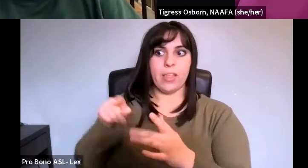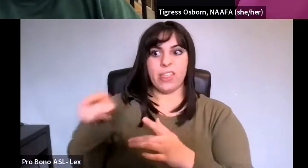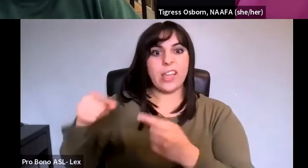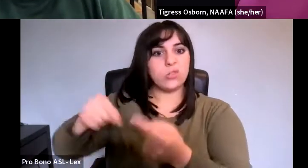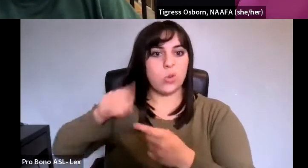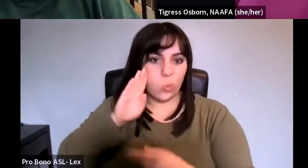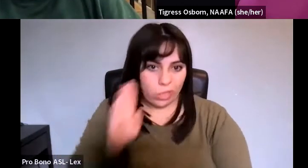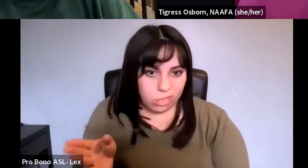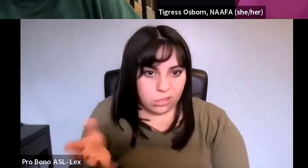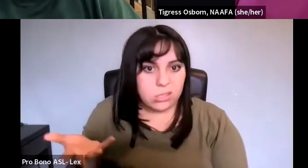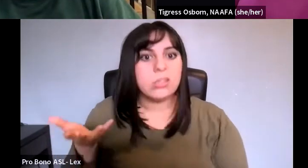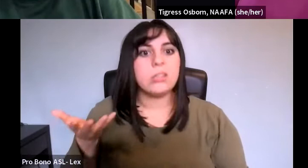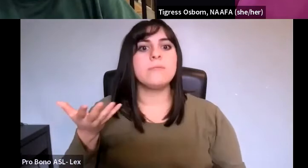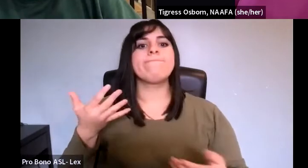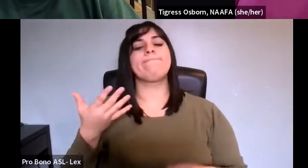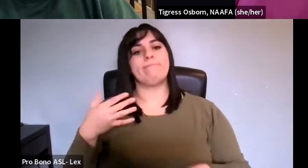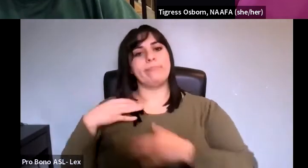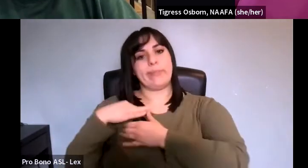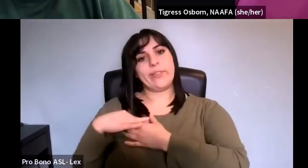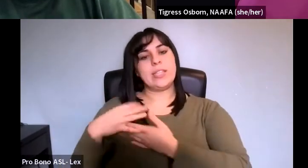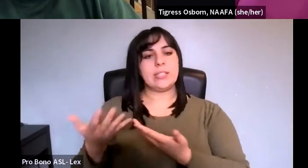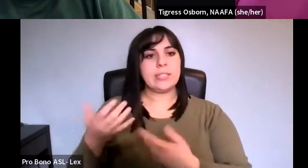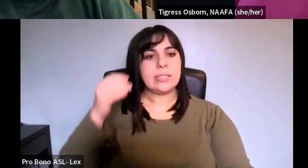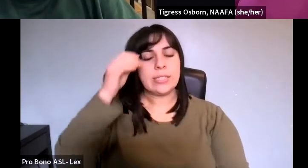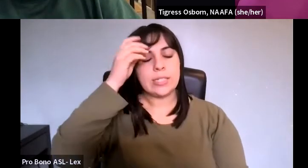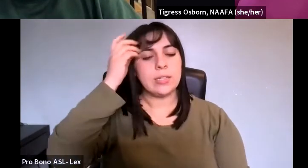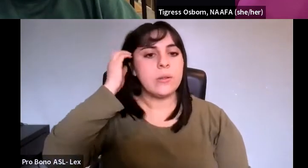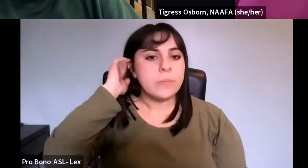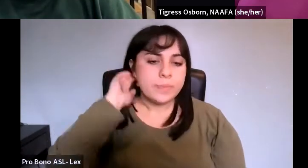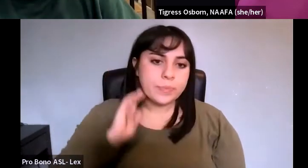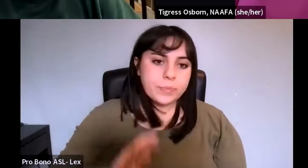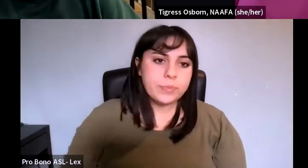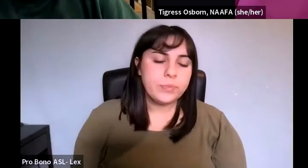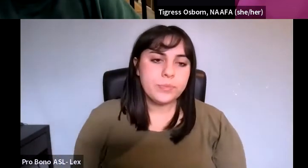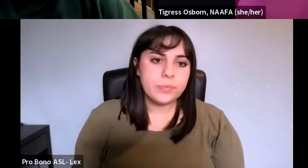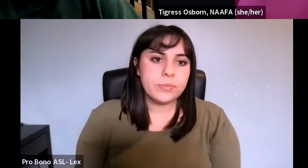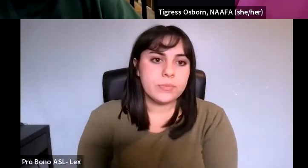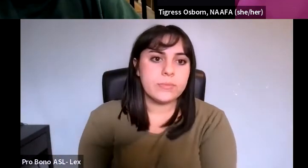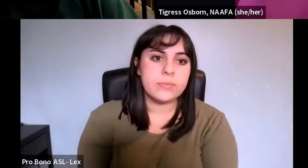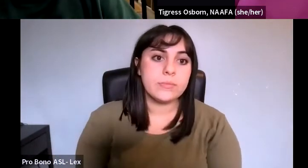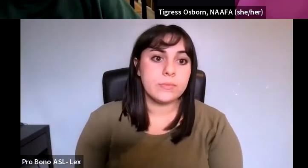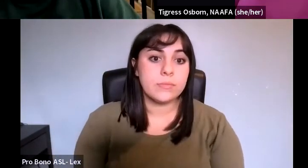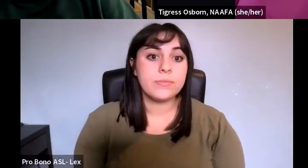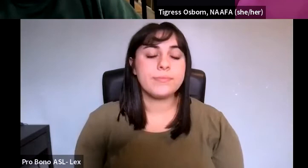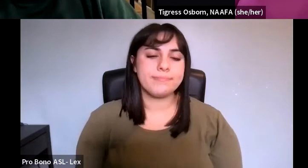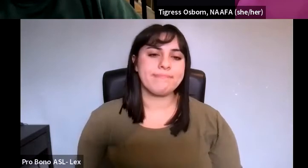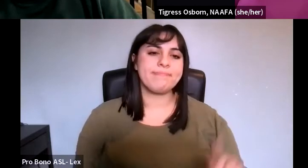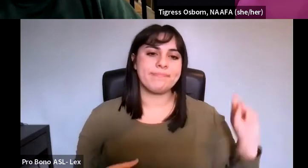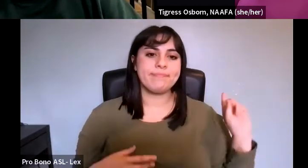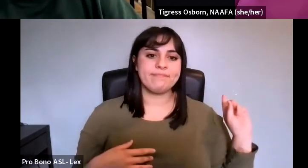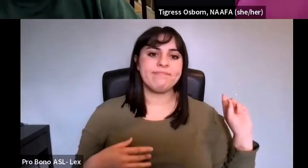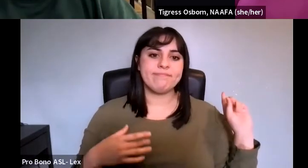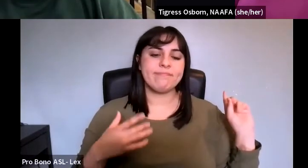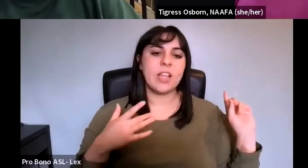And also, you know, I heard it from a doctor when I got my COVID booster, who